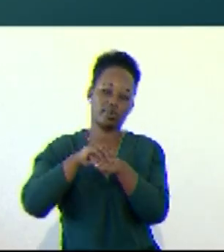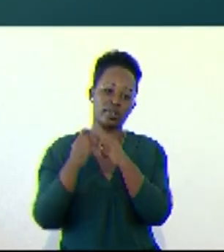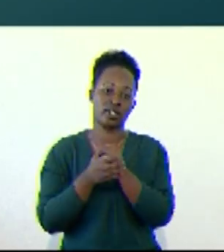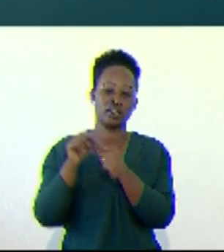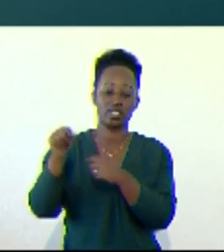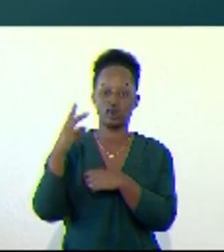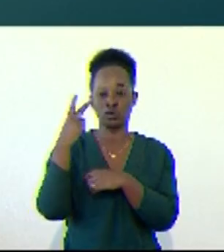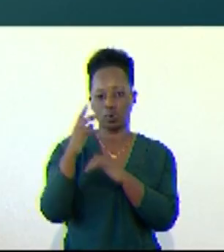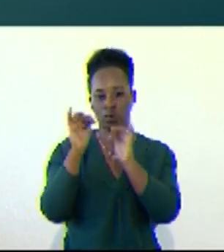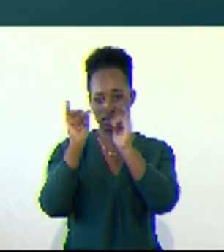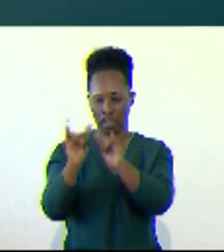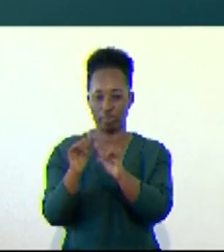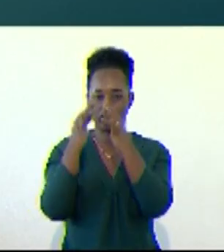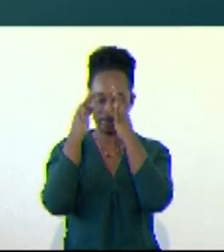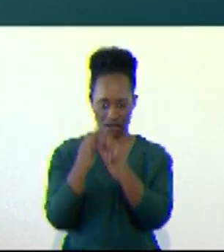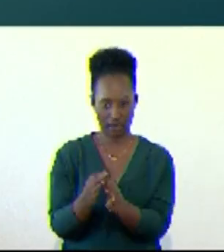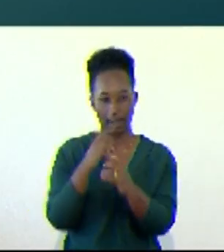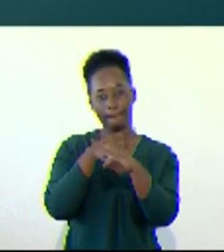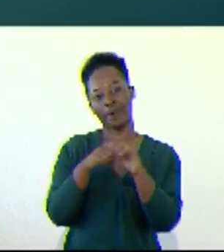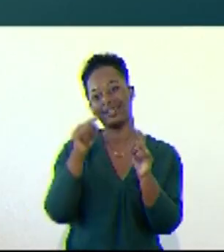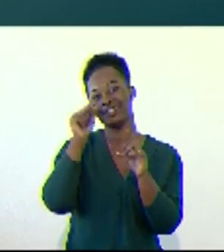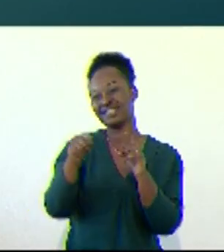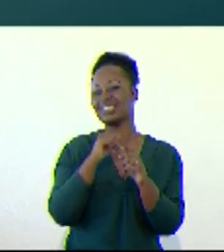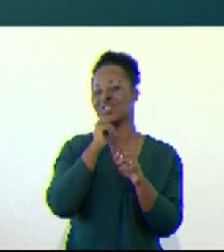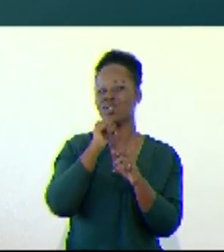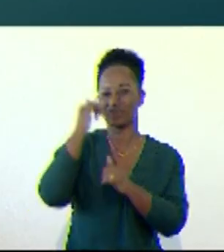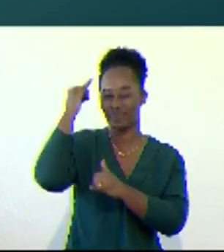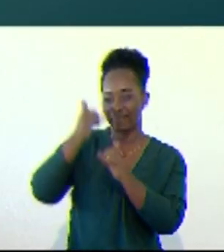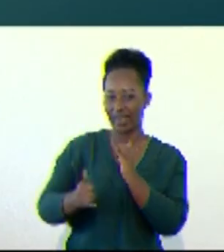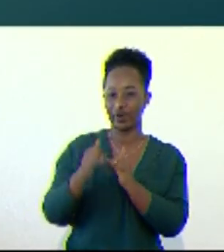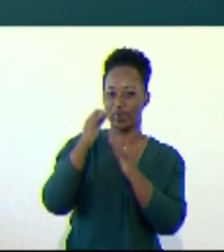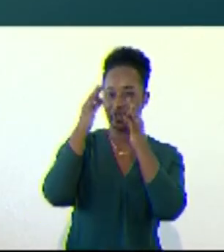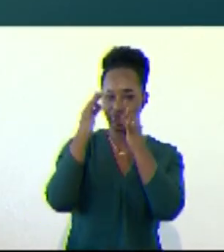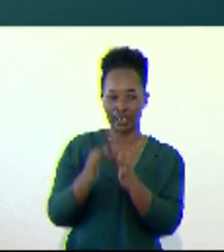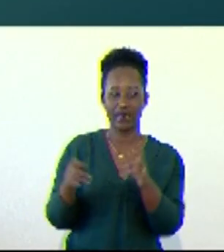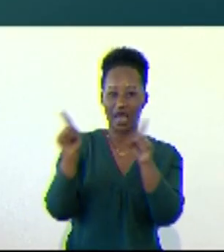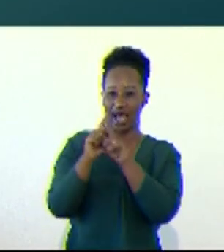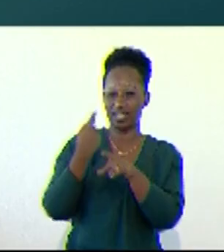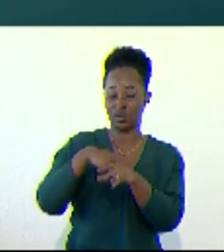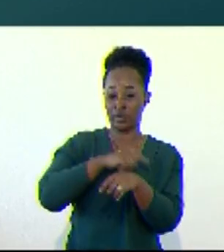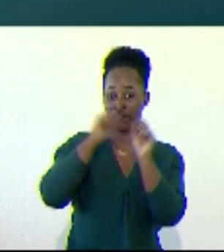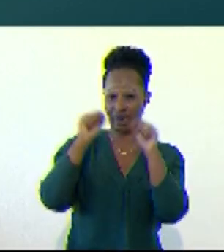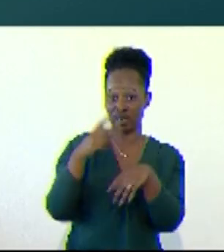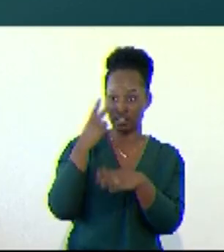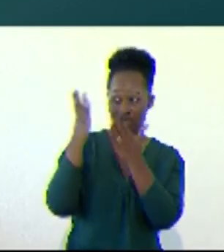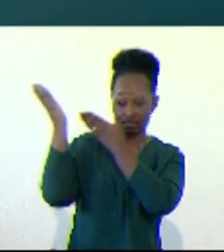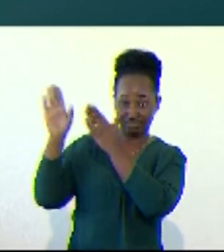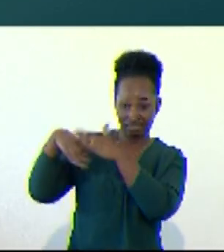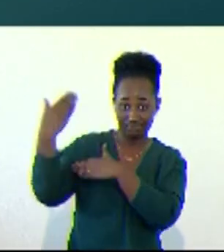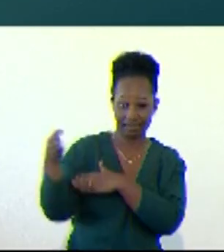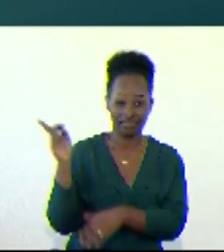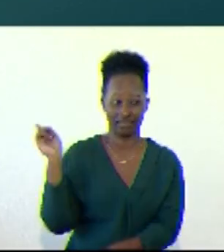stable compounds. But this is not the final product, as we can see on the next slide.